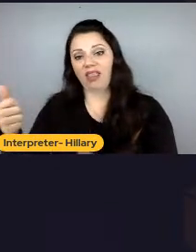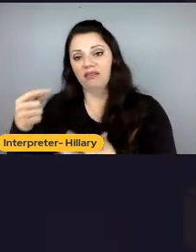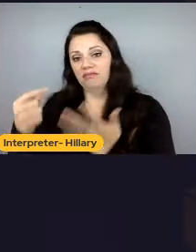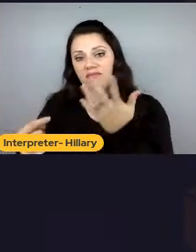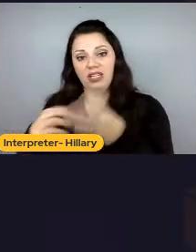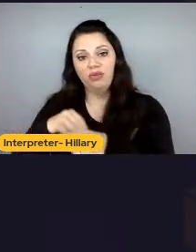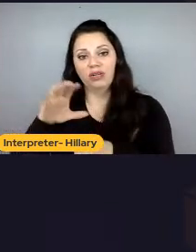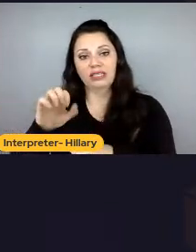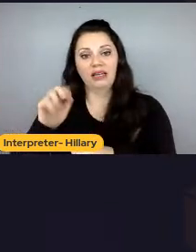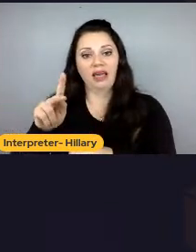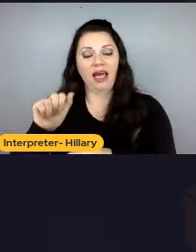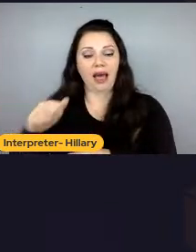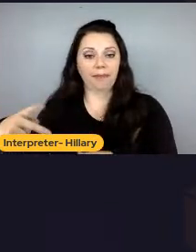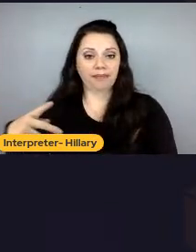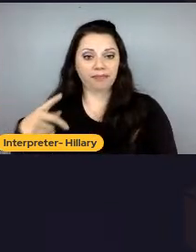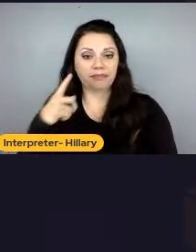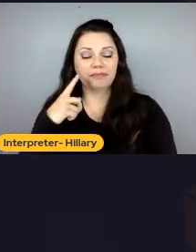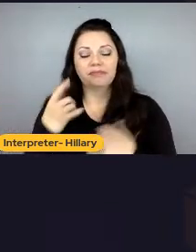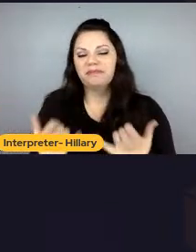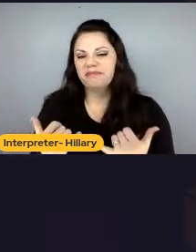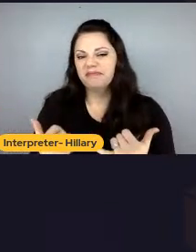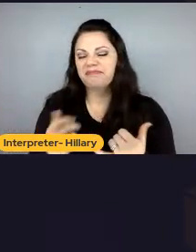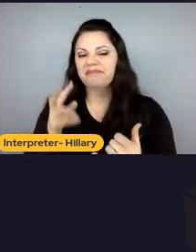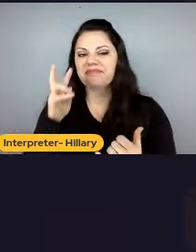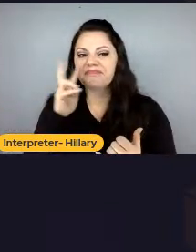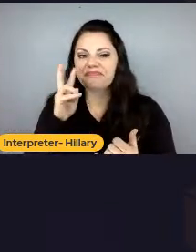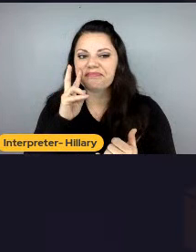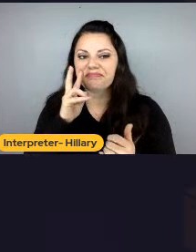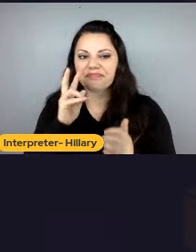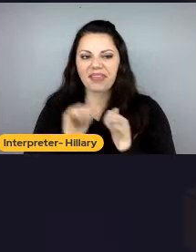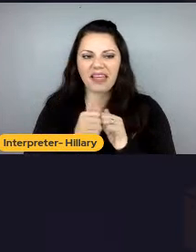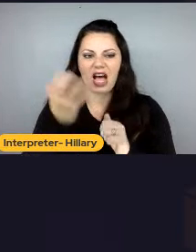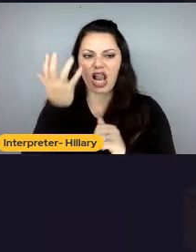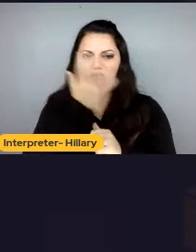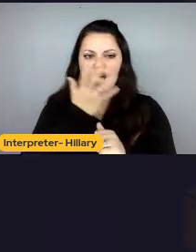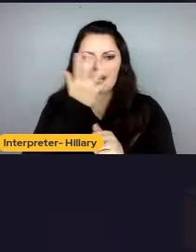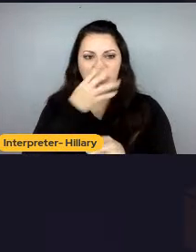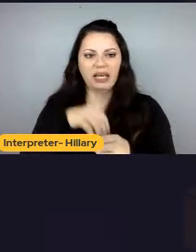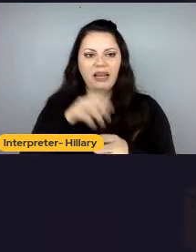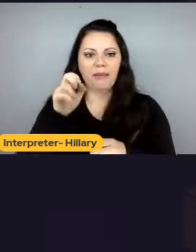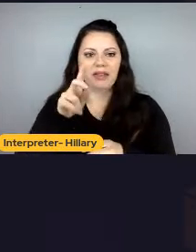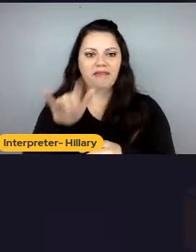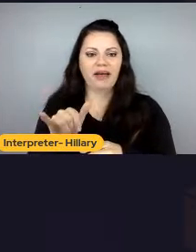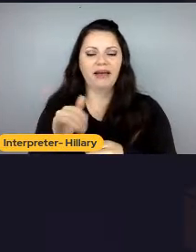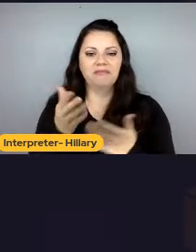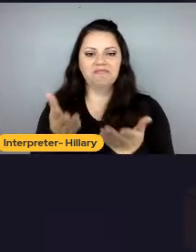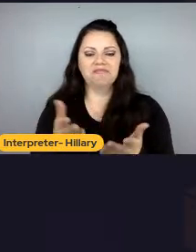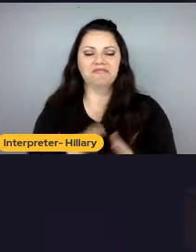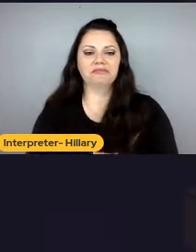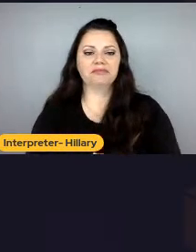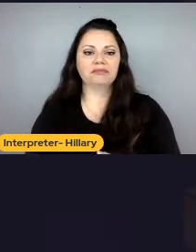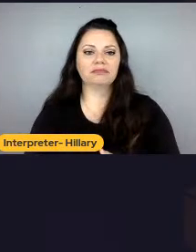app. So let's see now how it would look like in our Amplify case.